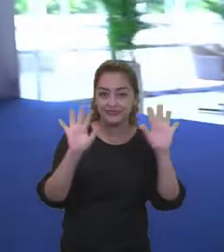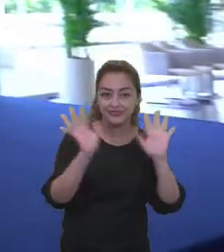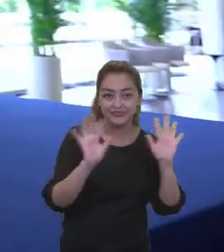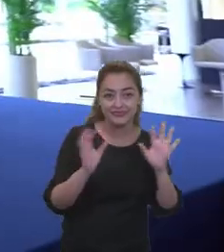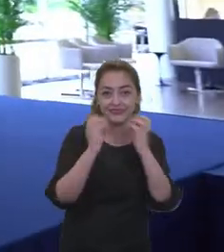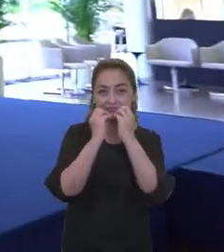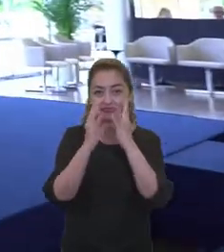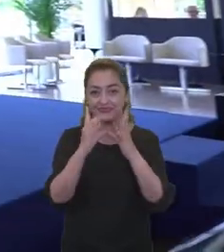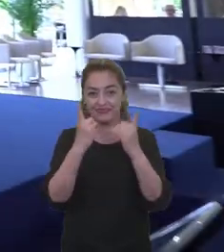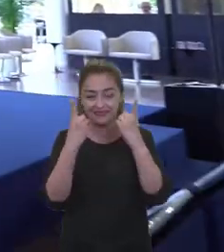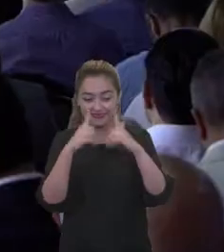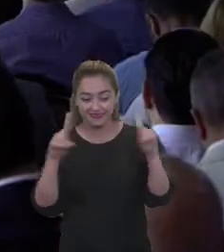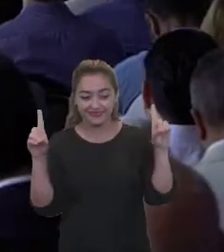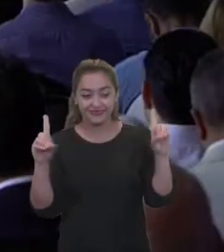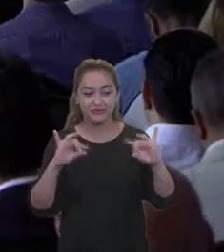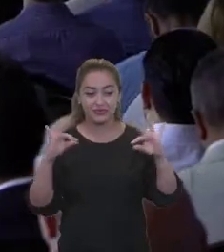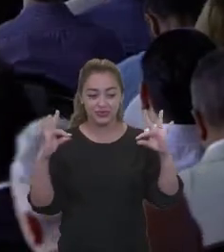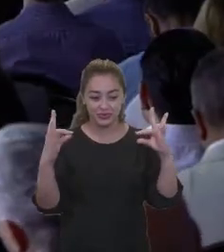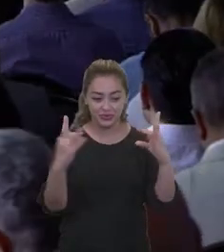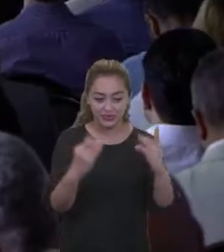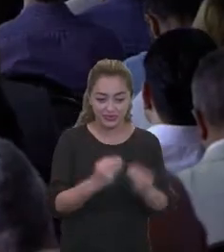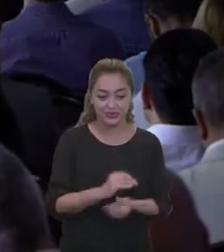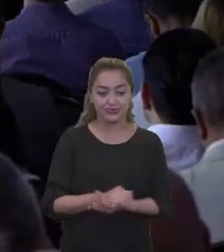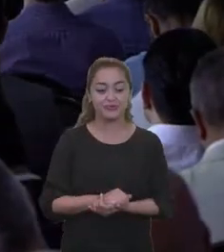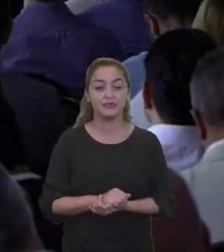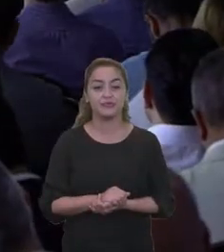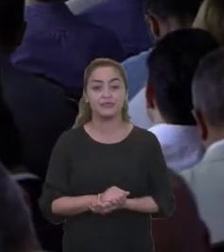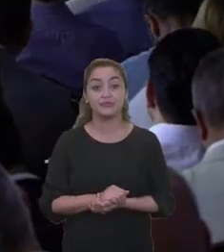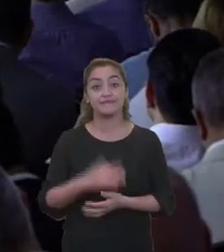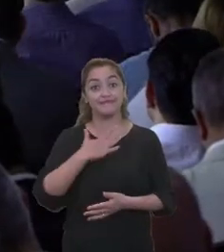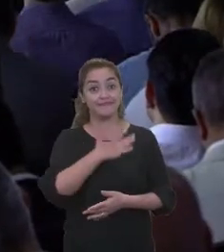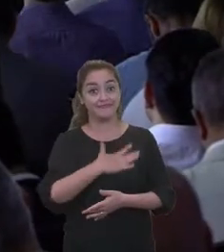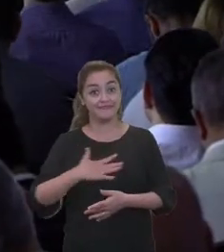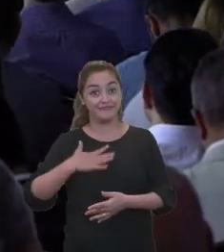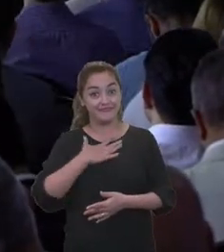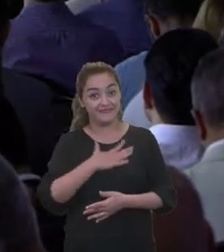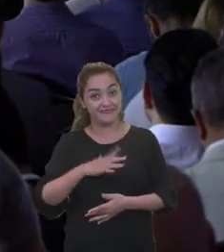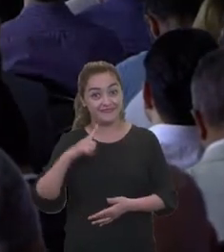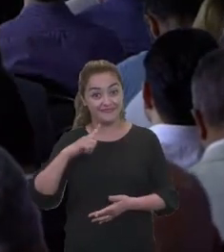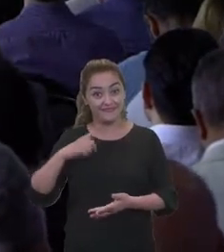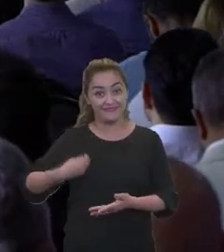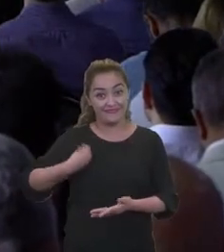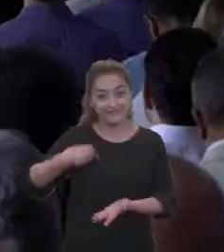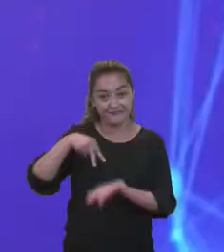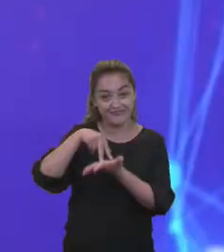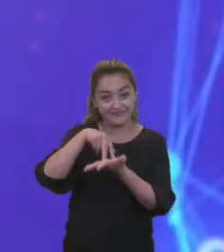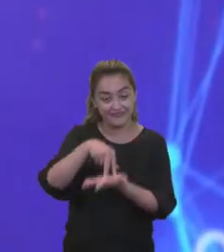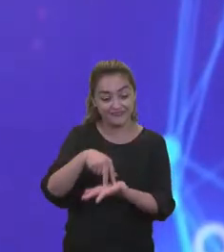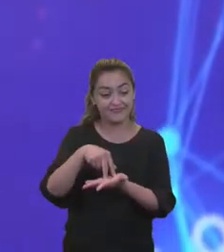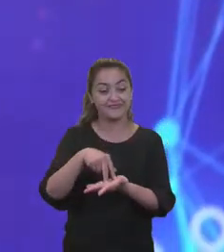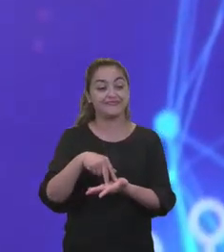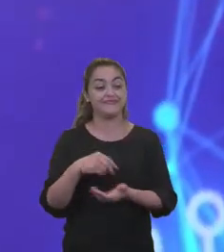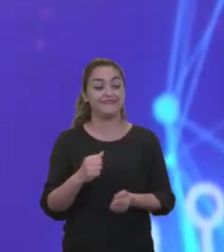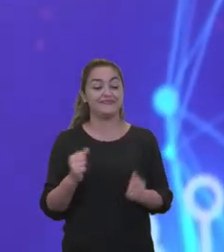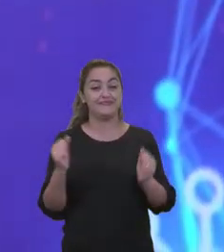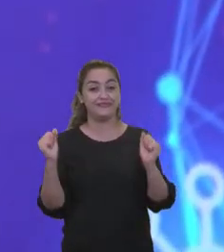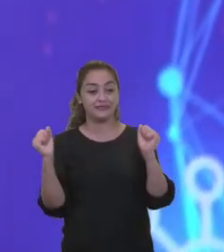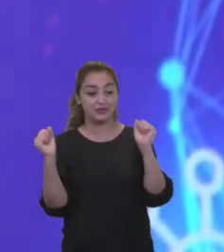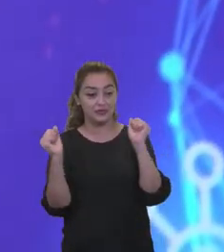Hello, everyone. Good morning, afternoon, everyone. It is a pleasure to be here.